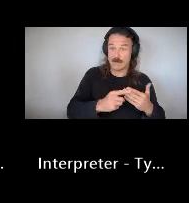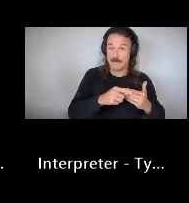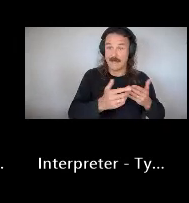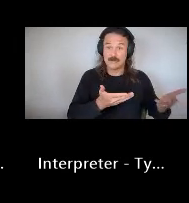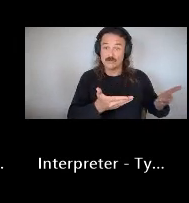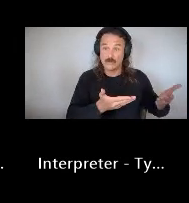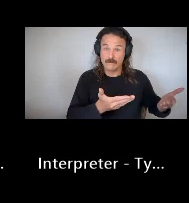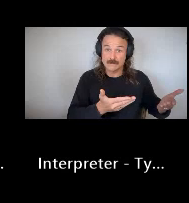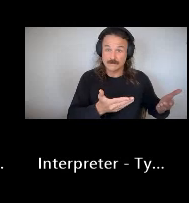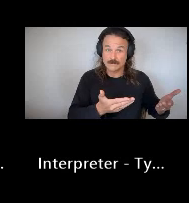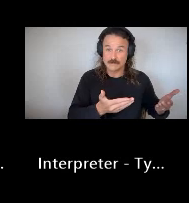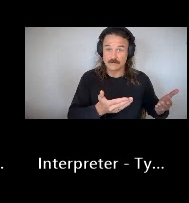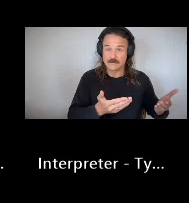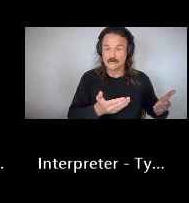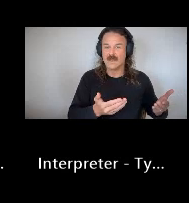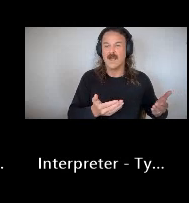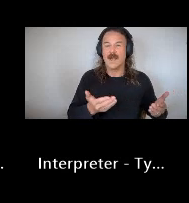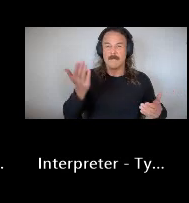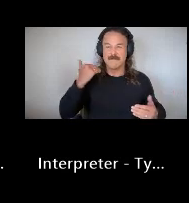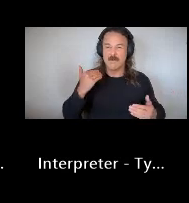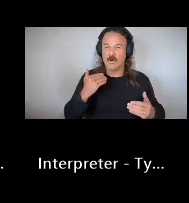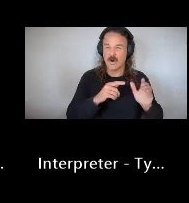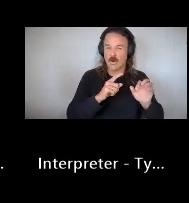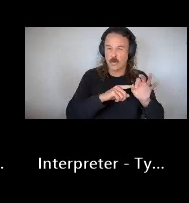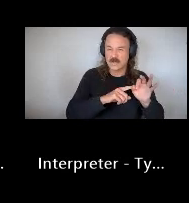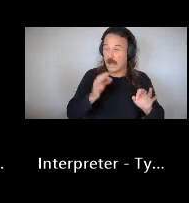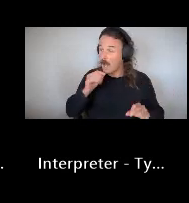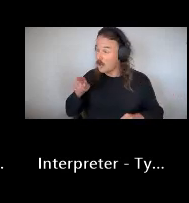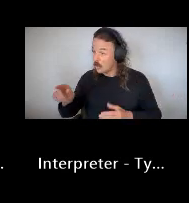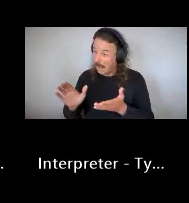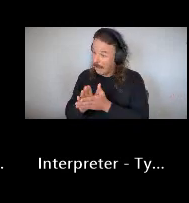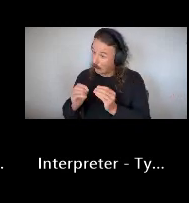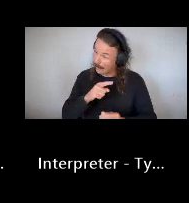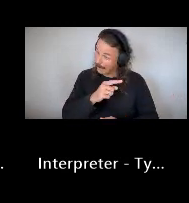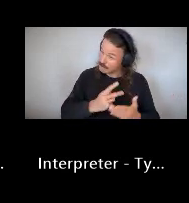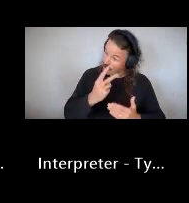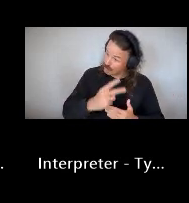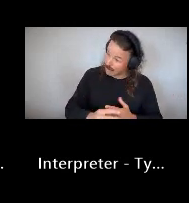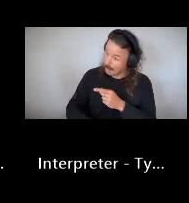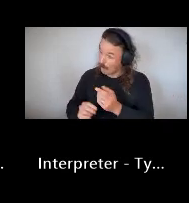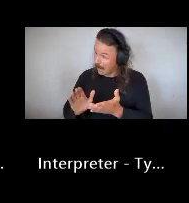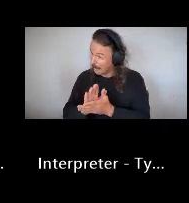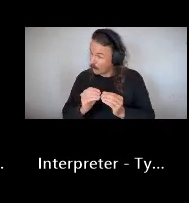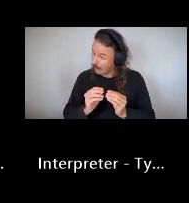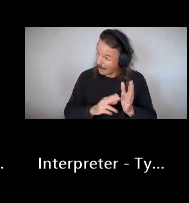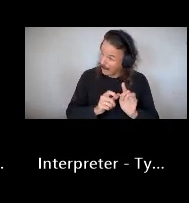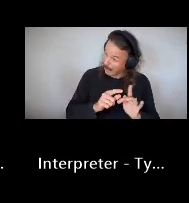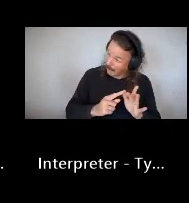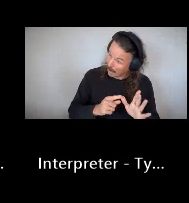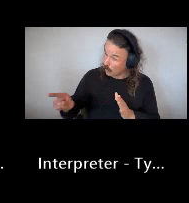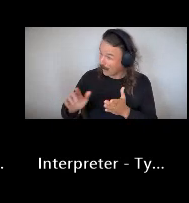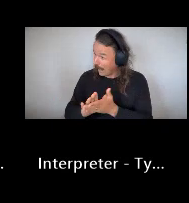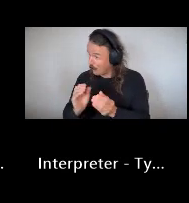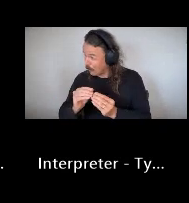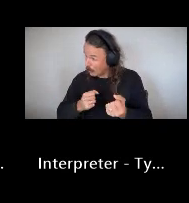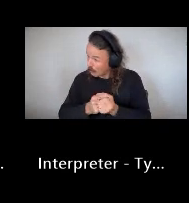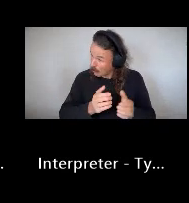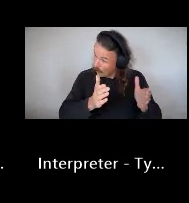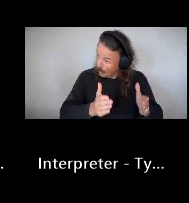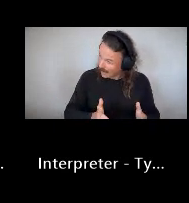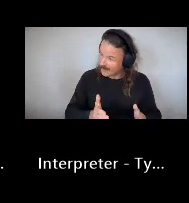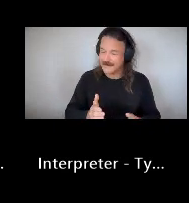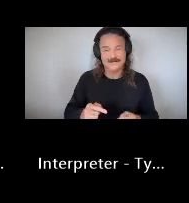with the NDIA? Are you happy with your provider? That's not what this is about. This is rather about how these things translate into having